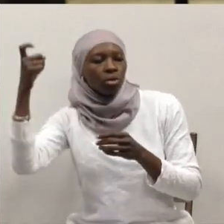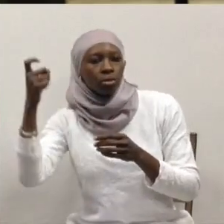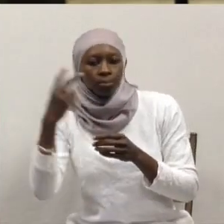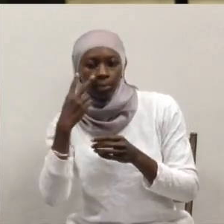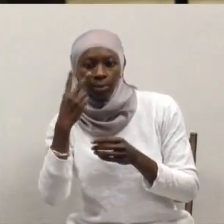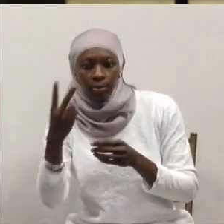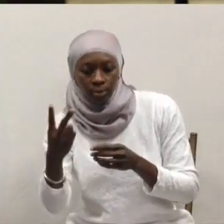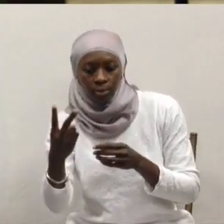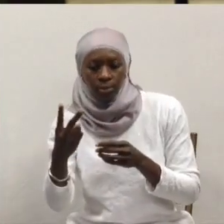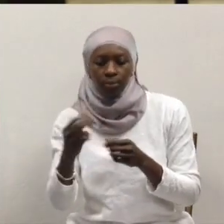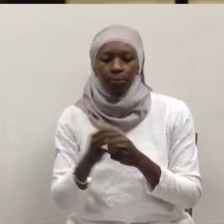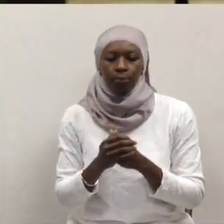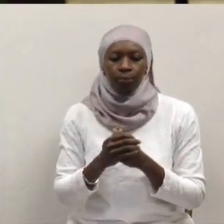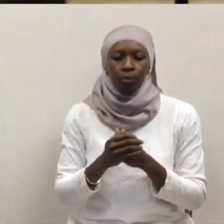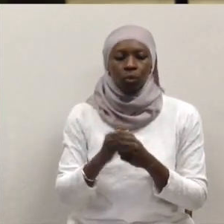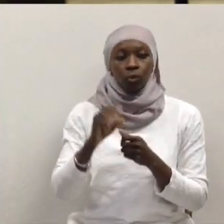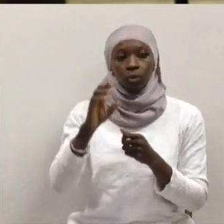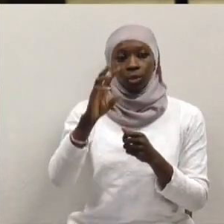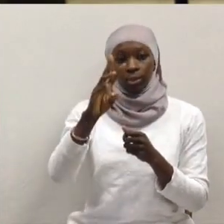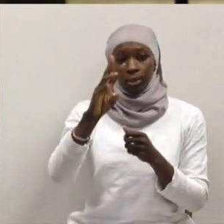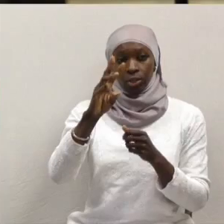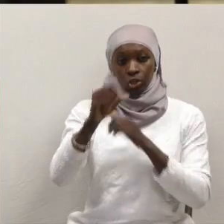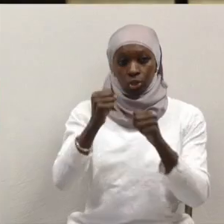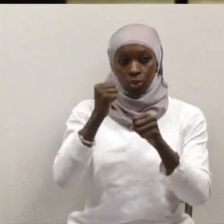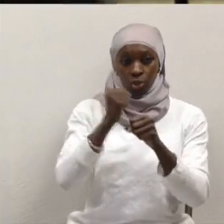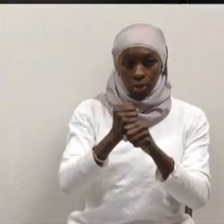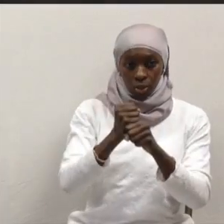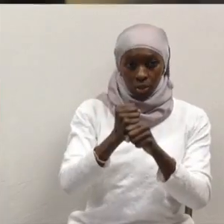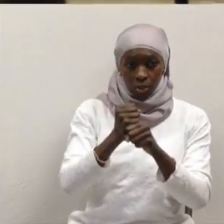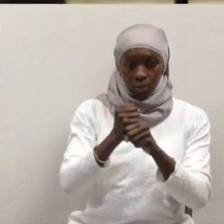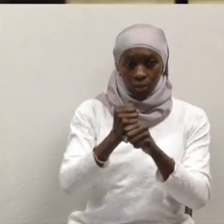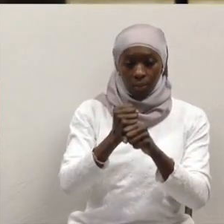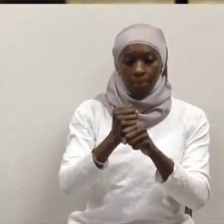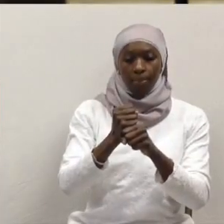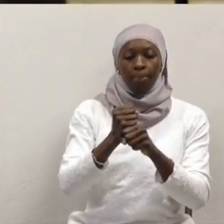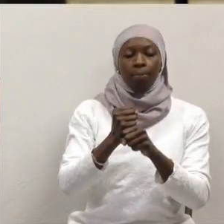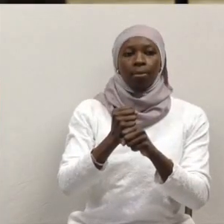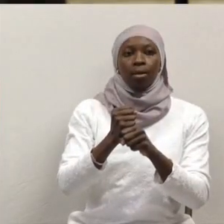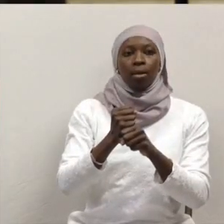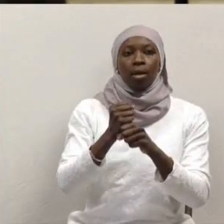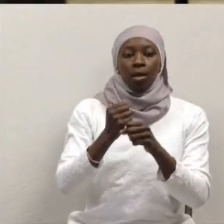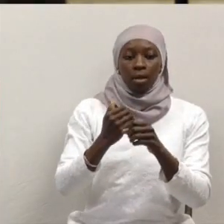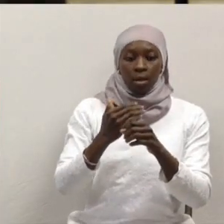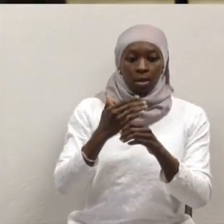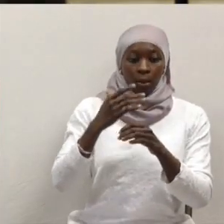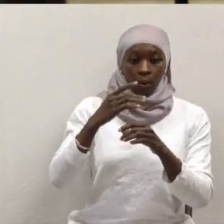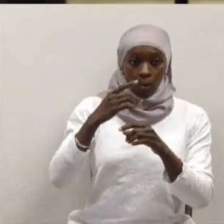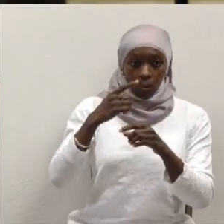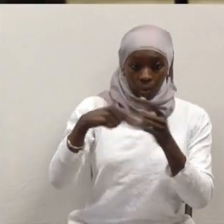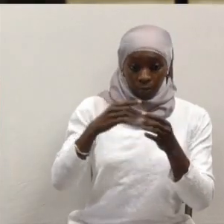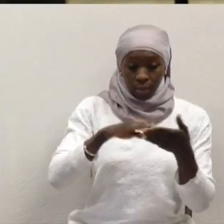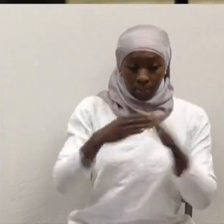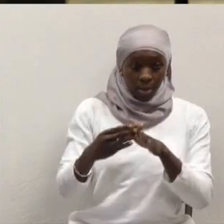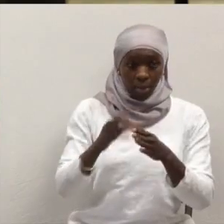to Medina, the Prophet sallallahu alaihi wasallam had already gone through a lot of fights and